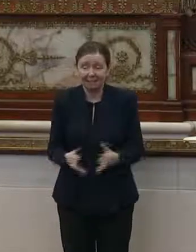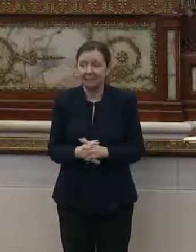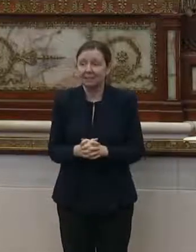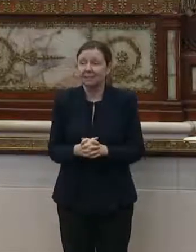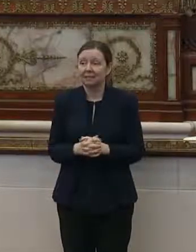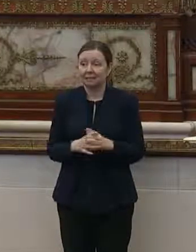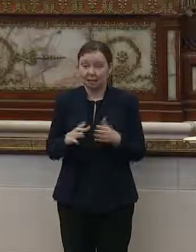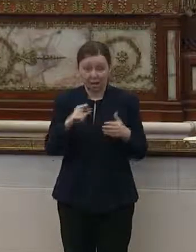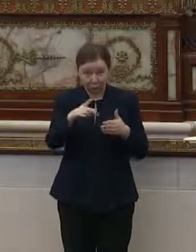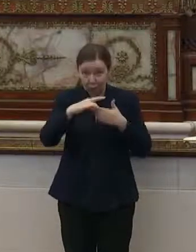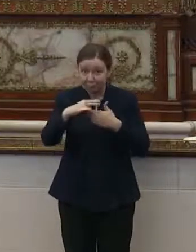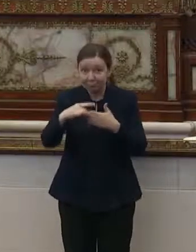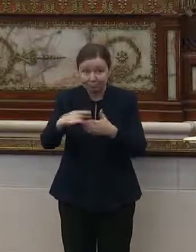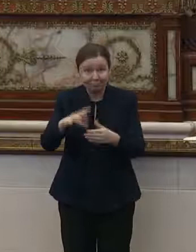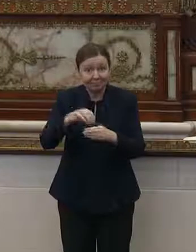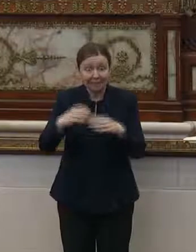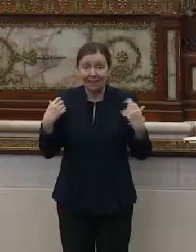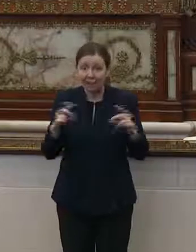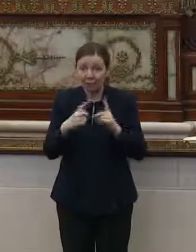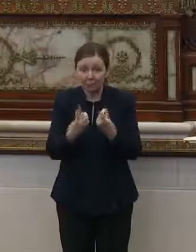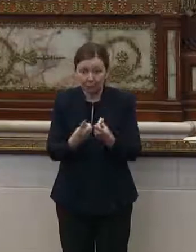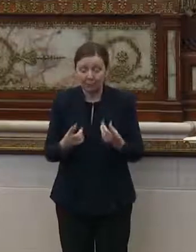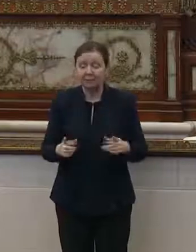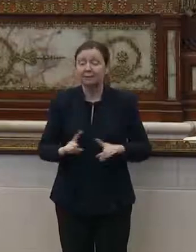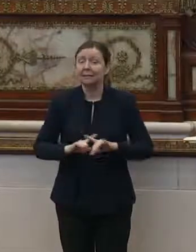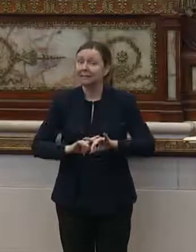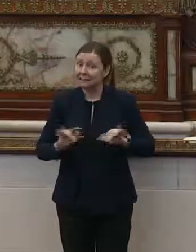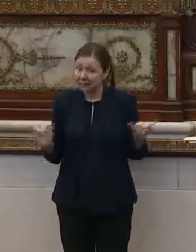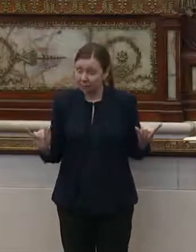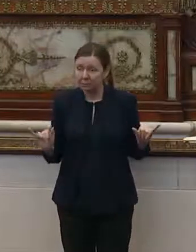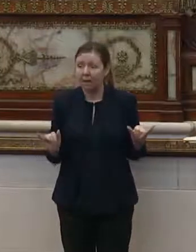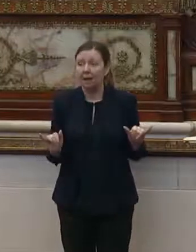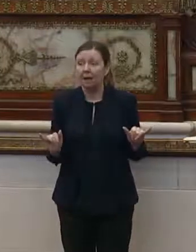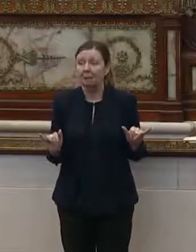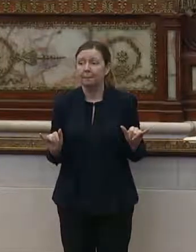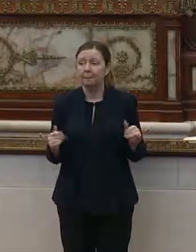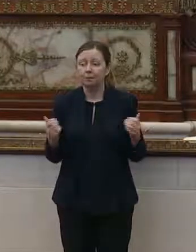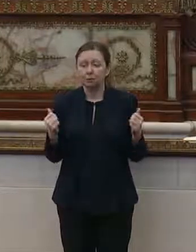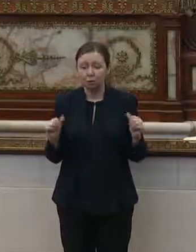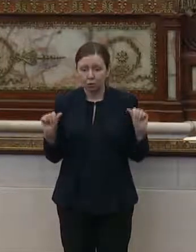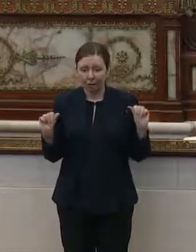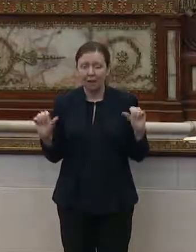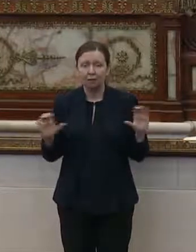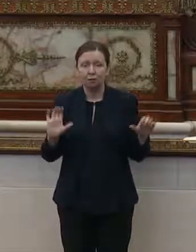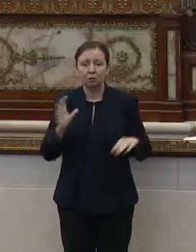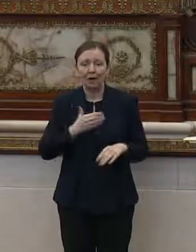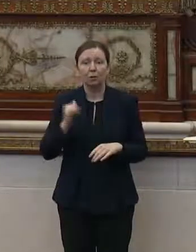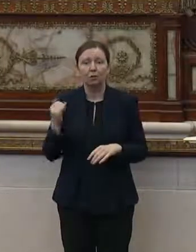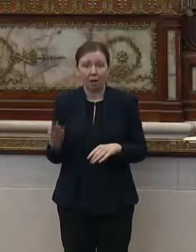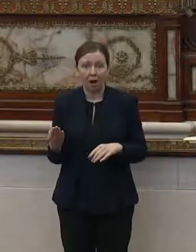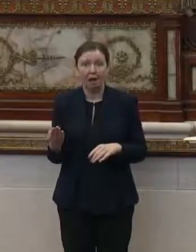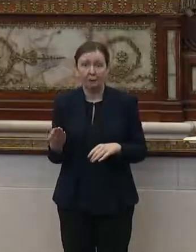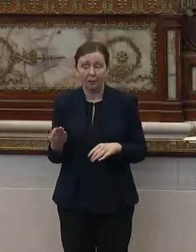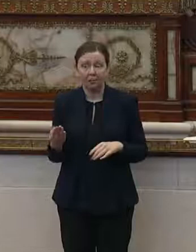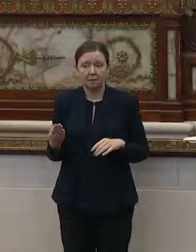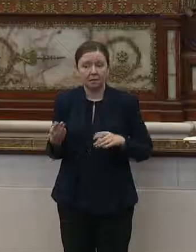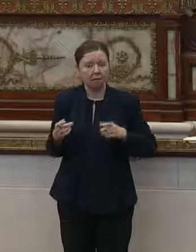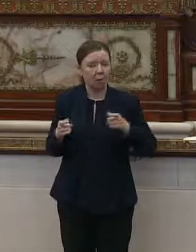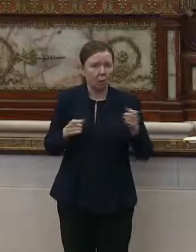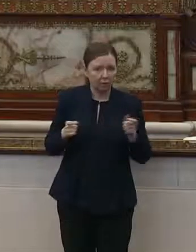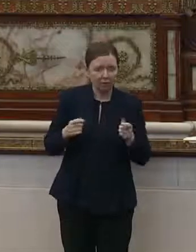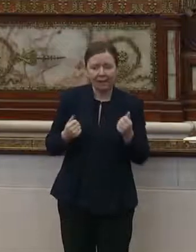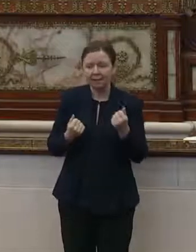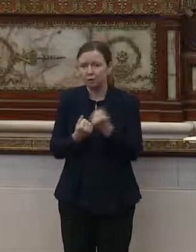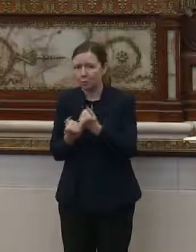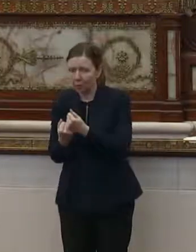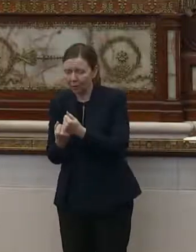headed up by you and the health department, but at the same time, trying to do our job of oversight and